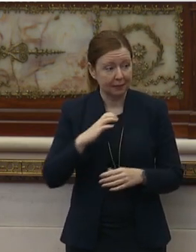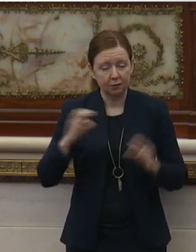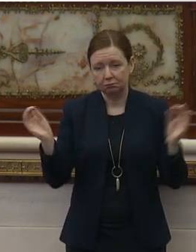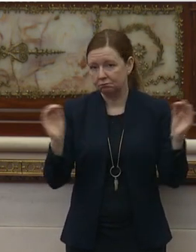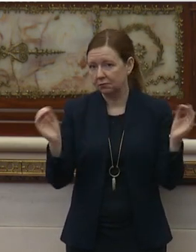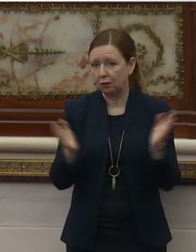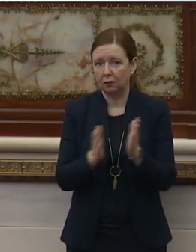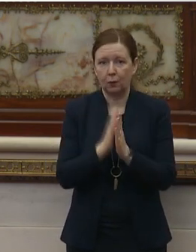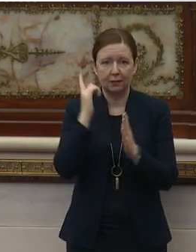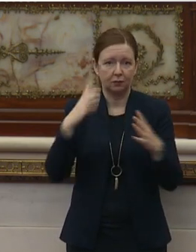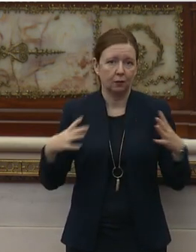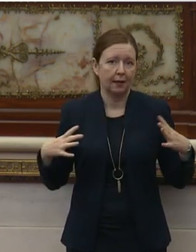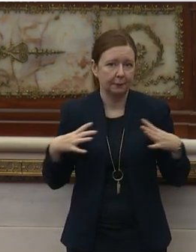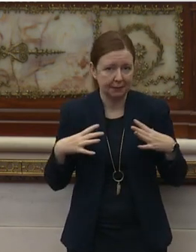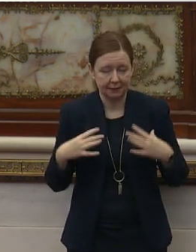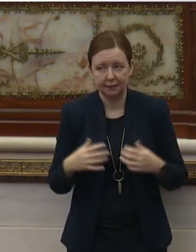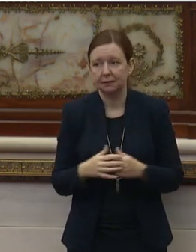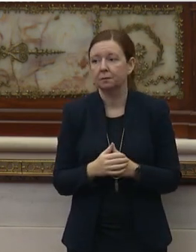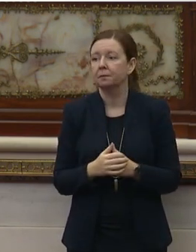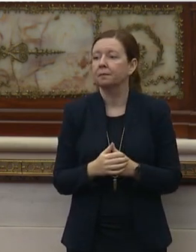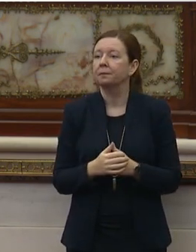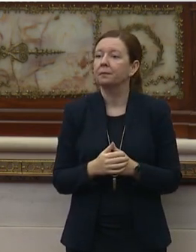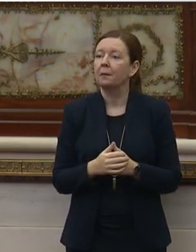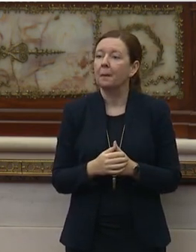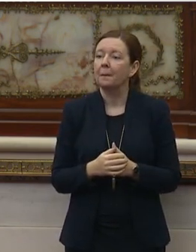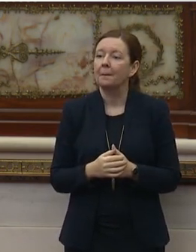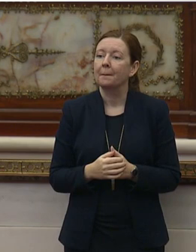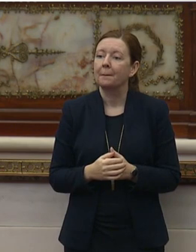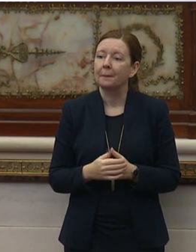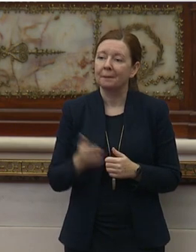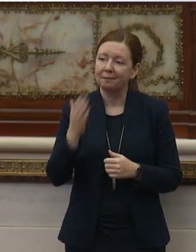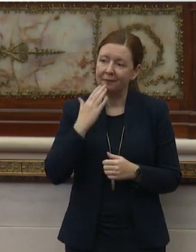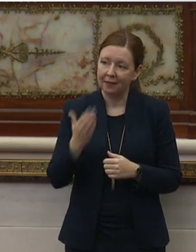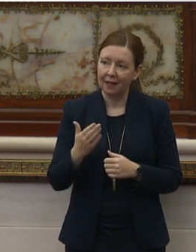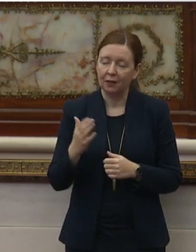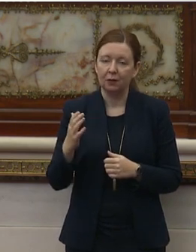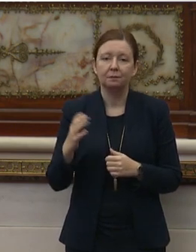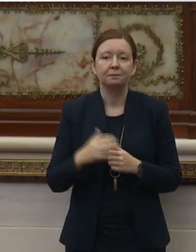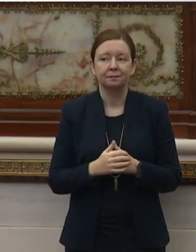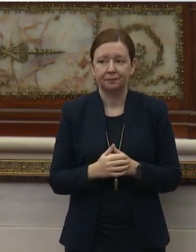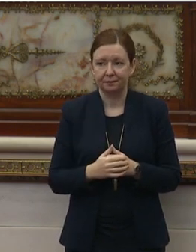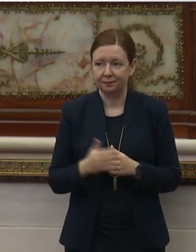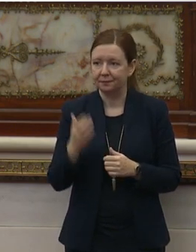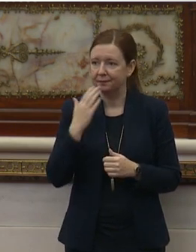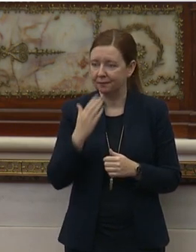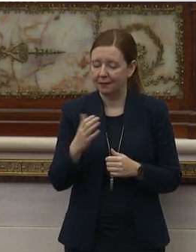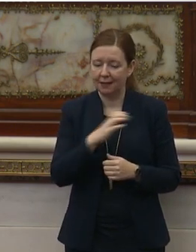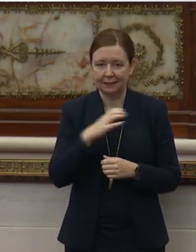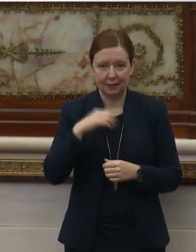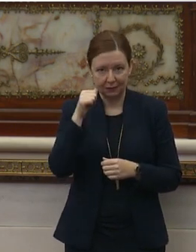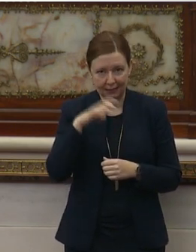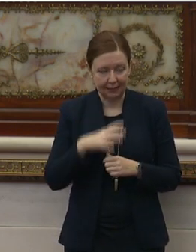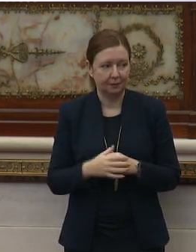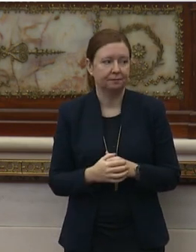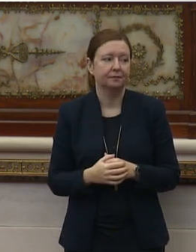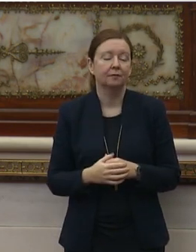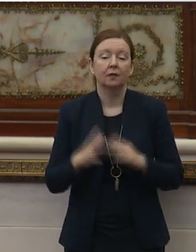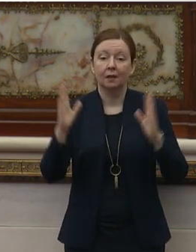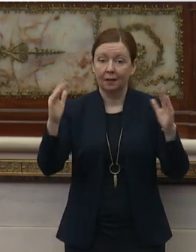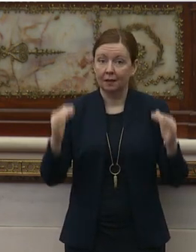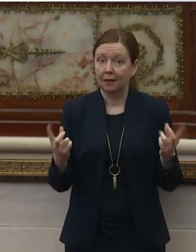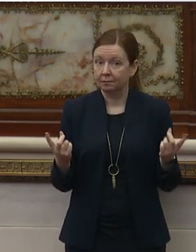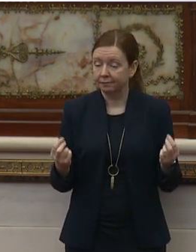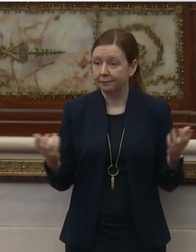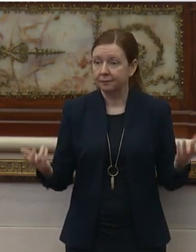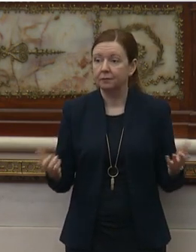are no requests for leaves of absence today. Thank you, Chair. Thanks to Council Lady. And our next order of